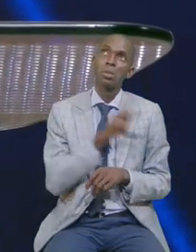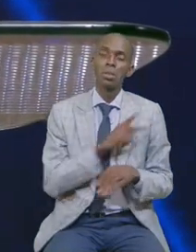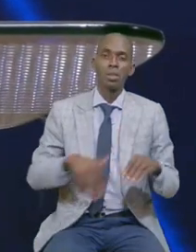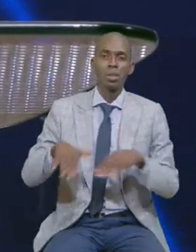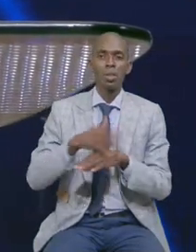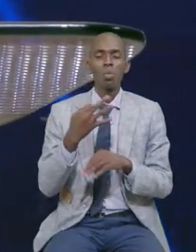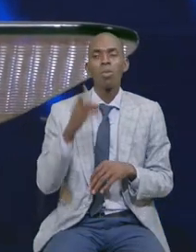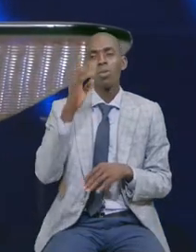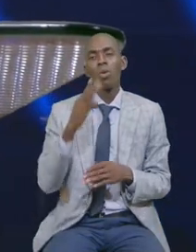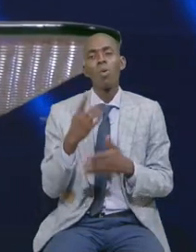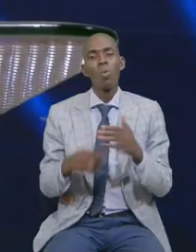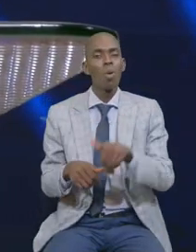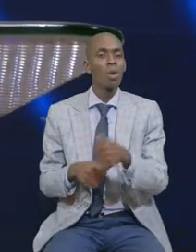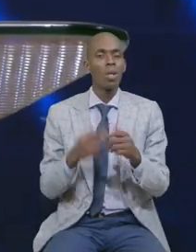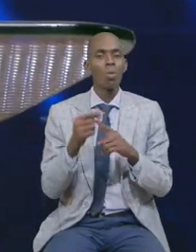teach? And then